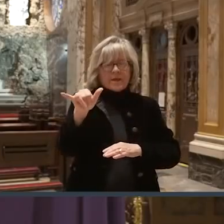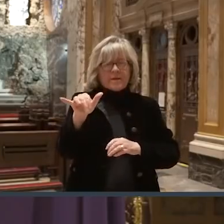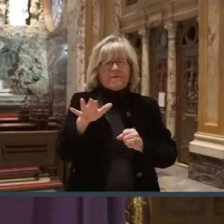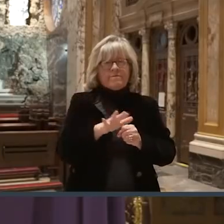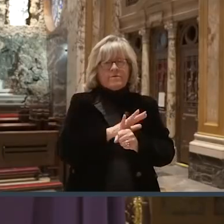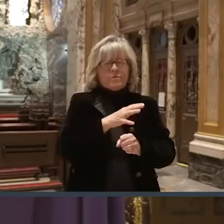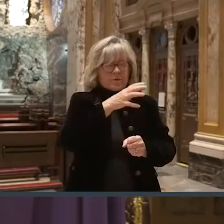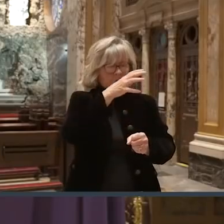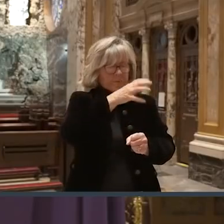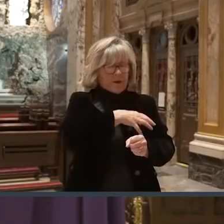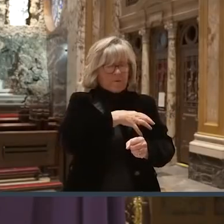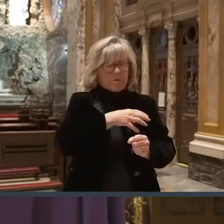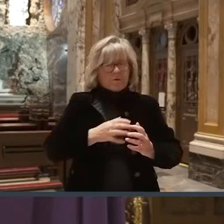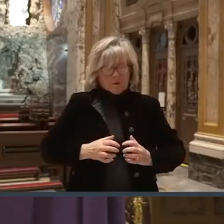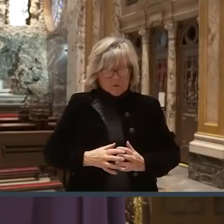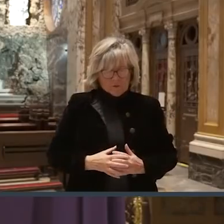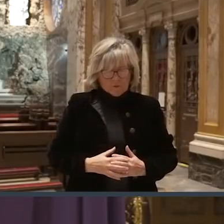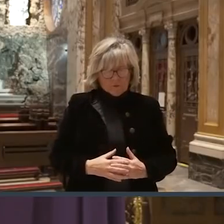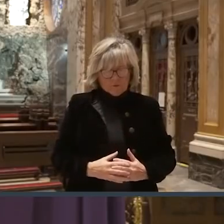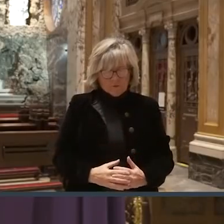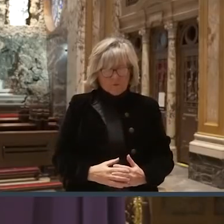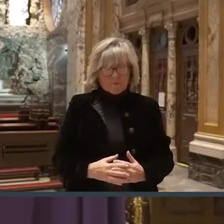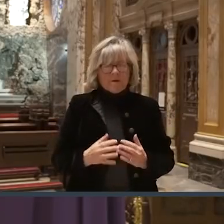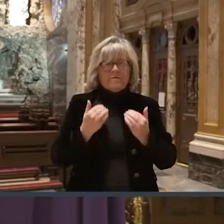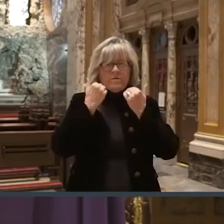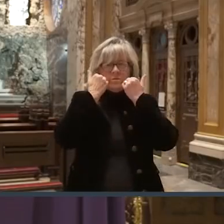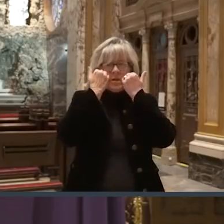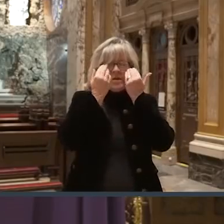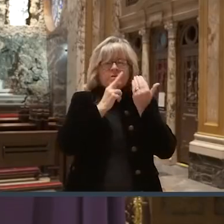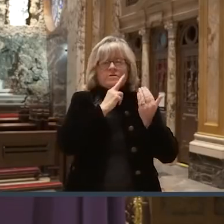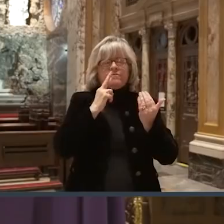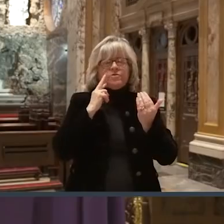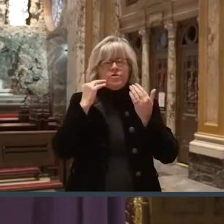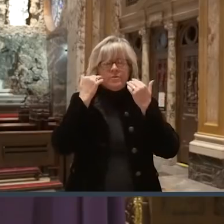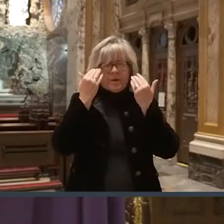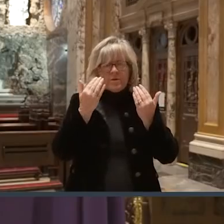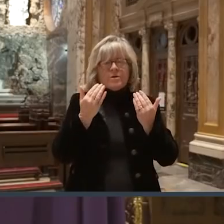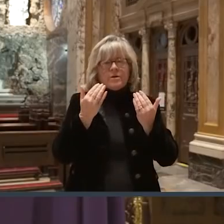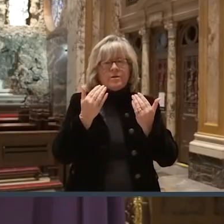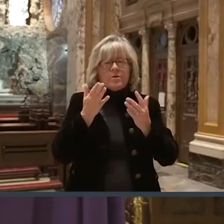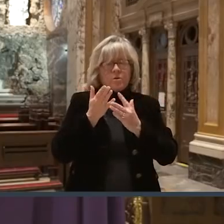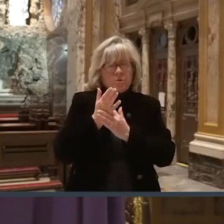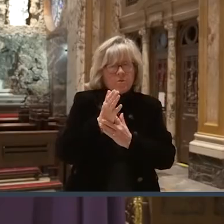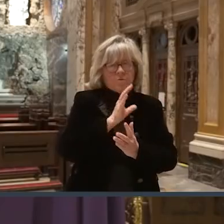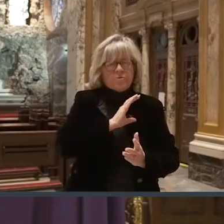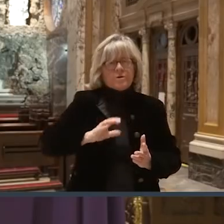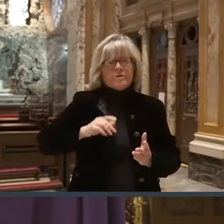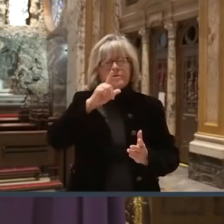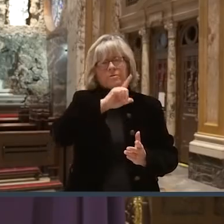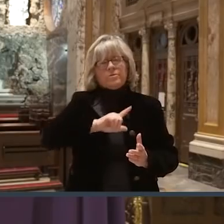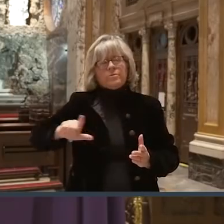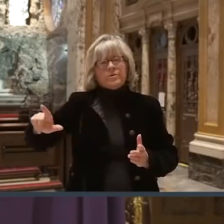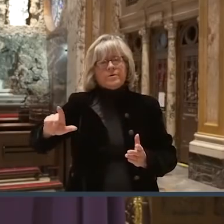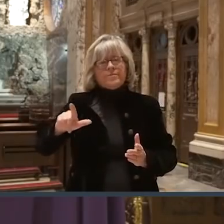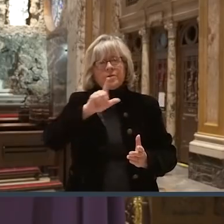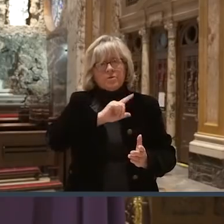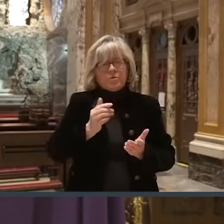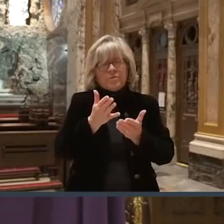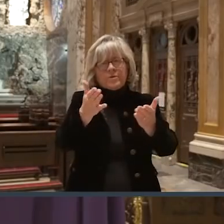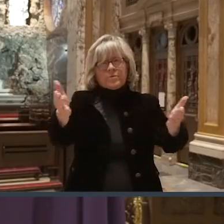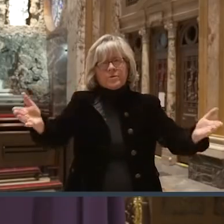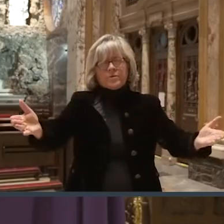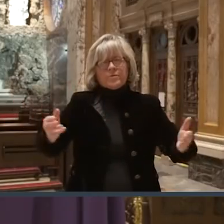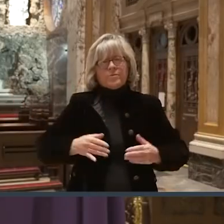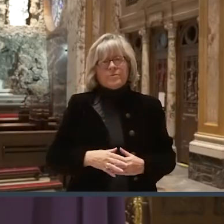power the womb of the Blessed Virgin Mary, through Christ our Lord. Amen. The Lord be with